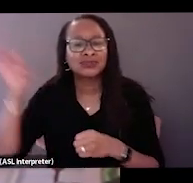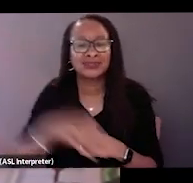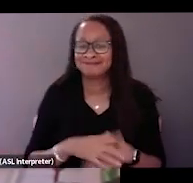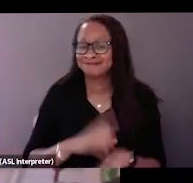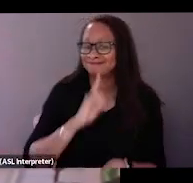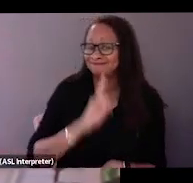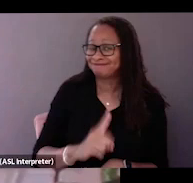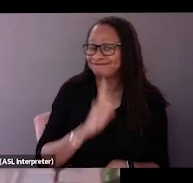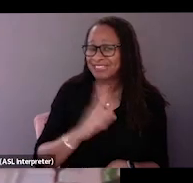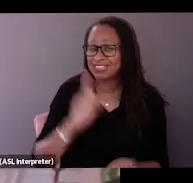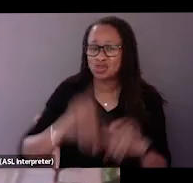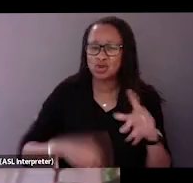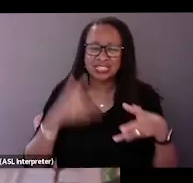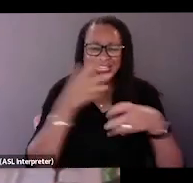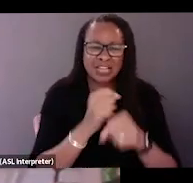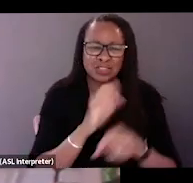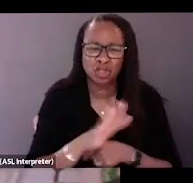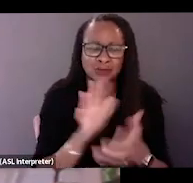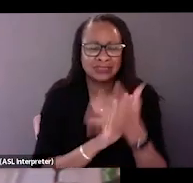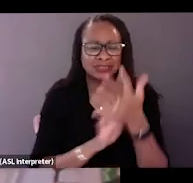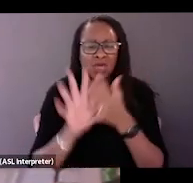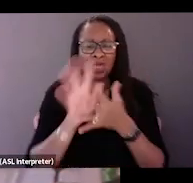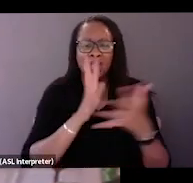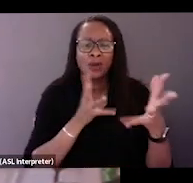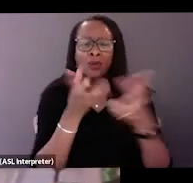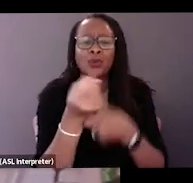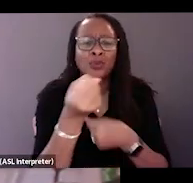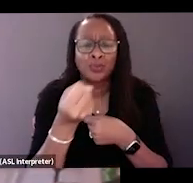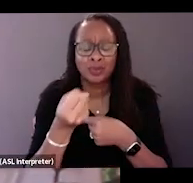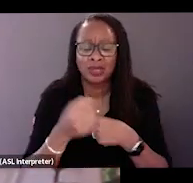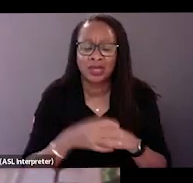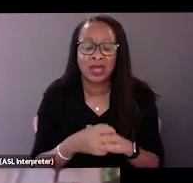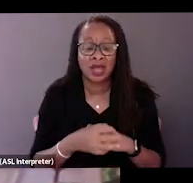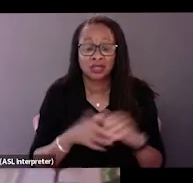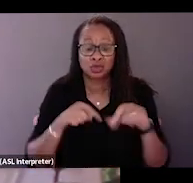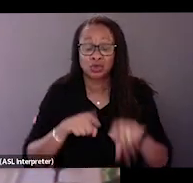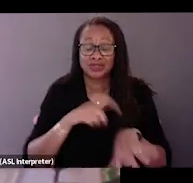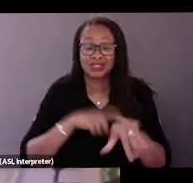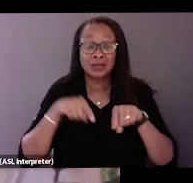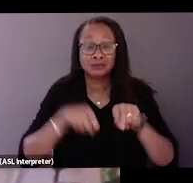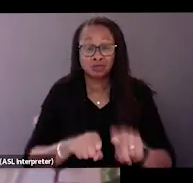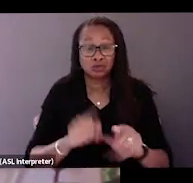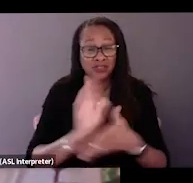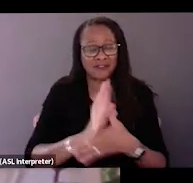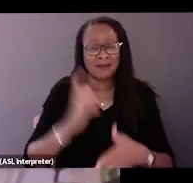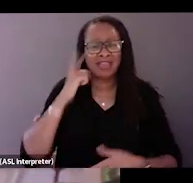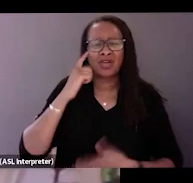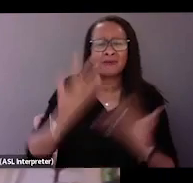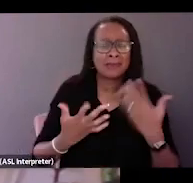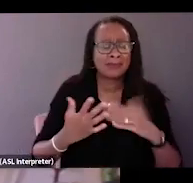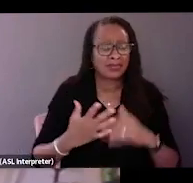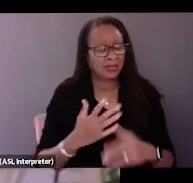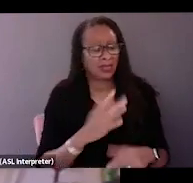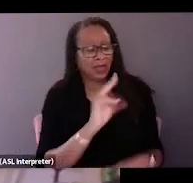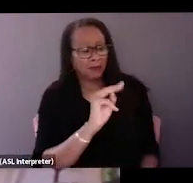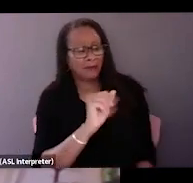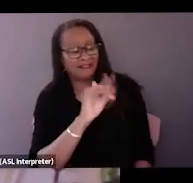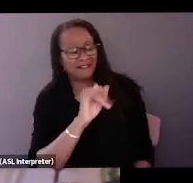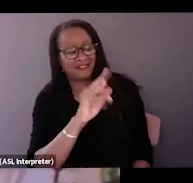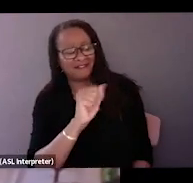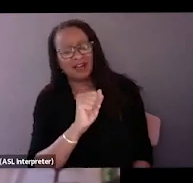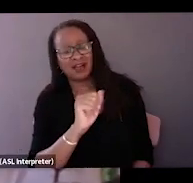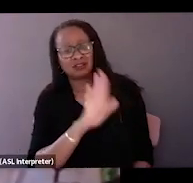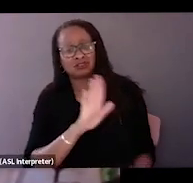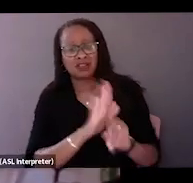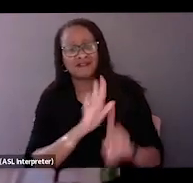quite catch her. And for a while during the film, I thought maybe she was a lesbian. At the end of the film, I wasn't